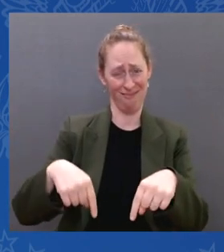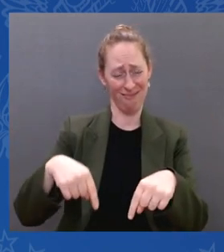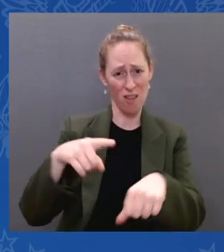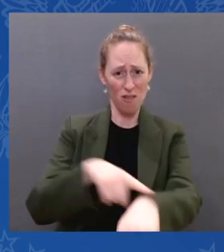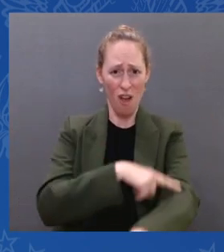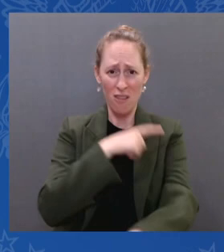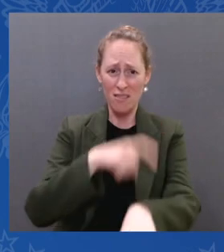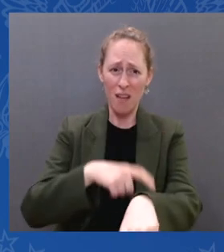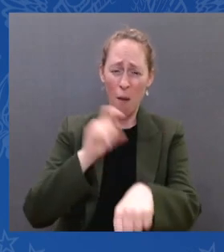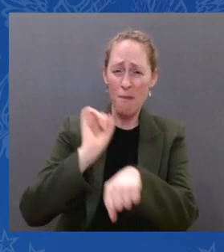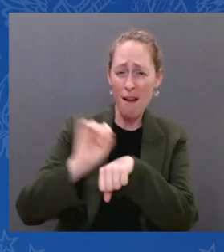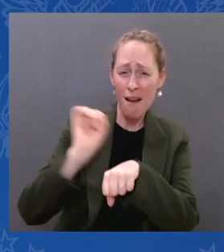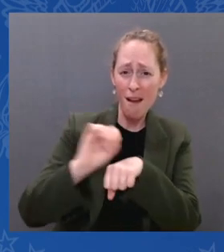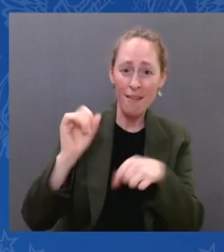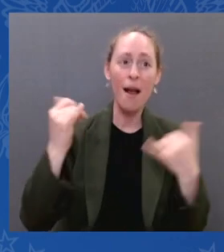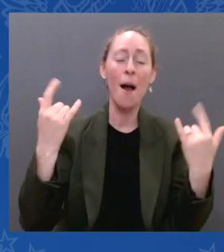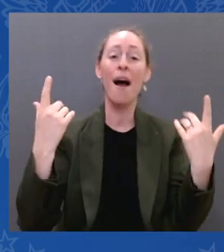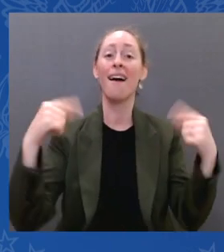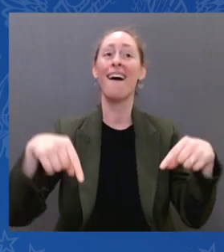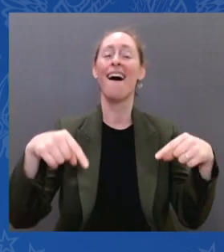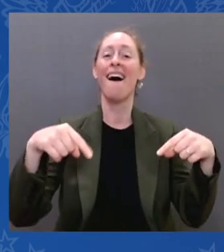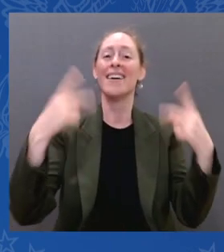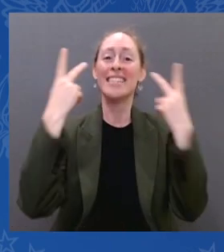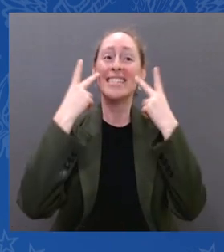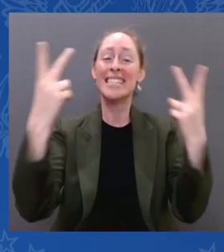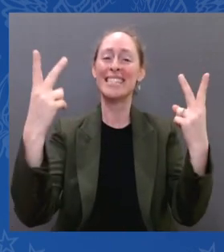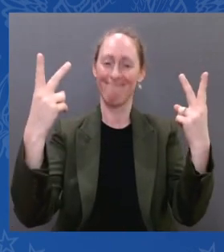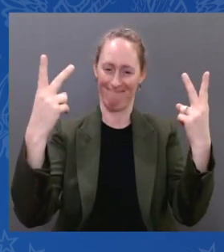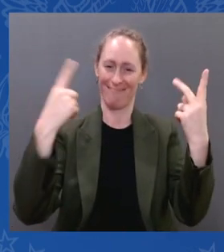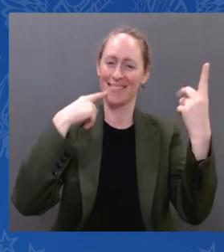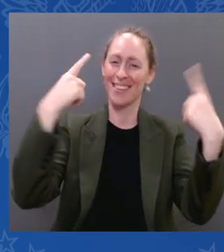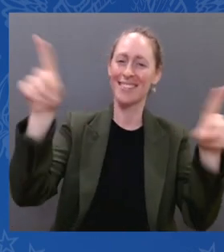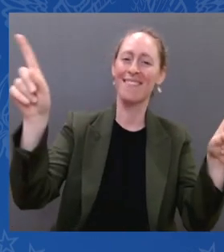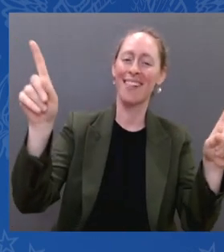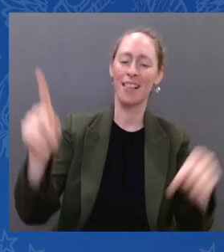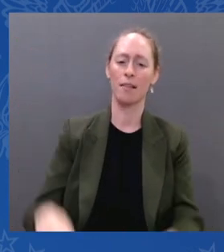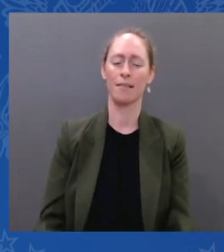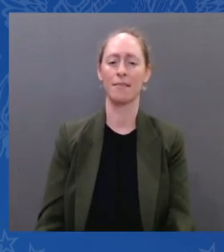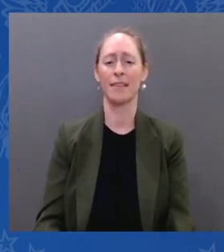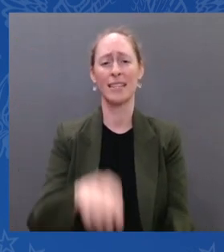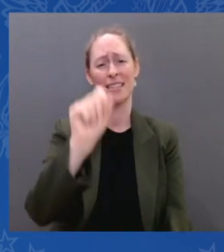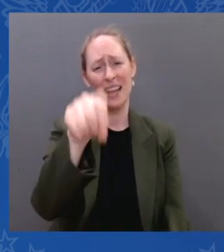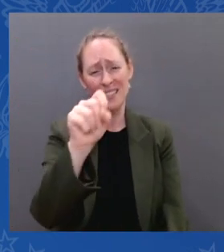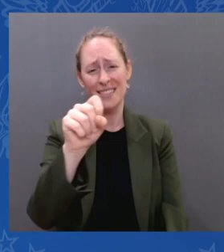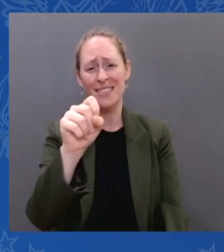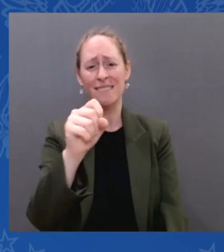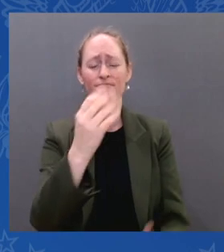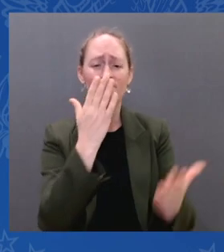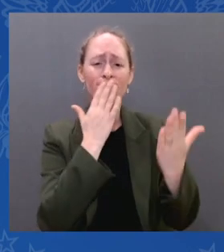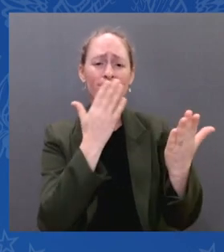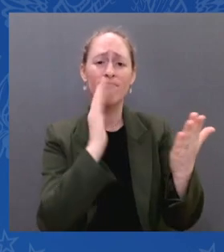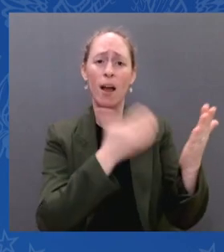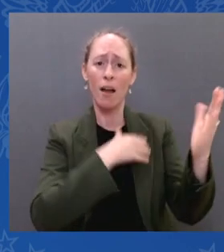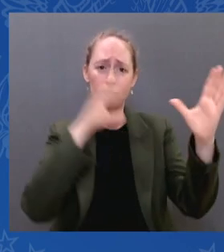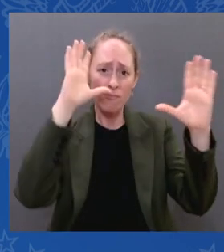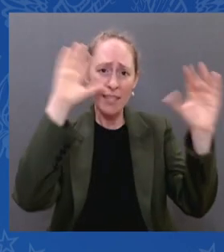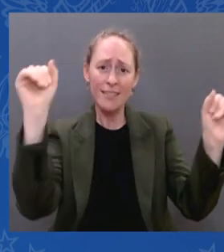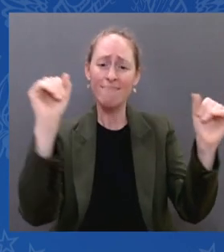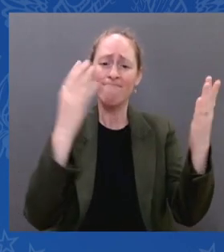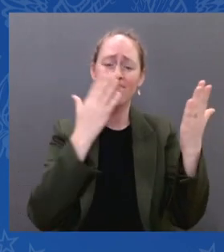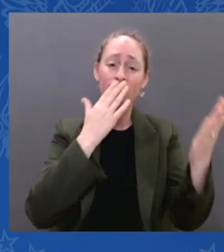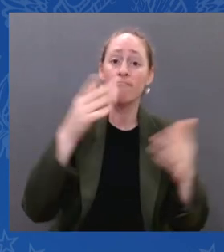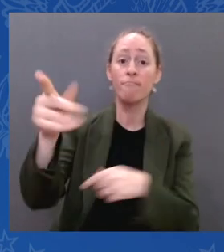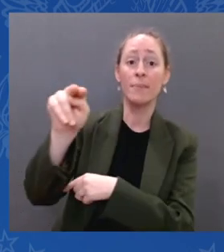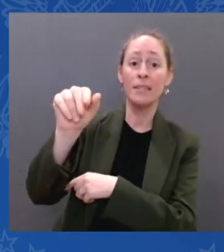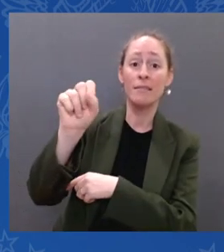your leadership around all of these issues. Our NASA Administrator Bill Nelson and the Office of Science and Technology Policy Acting Director